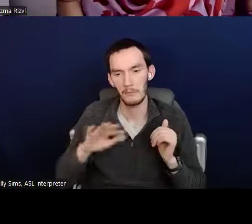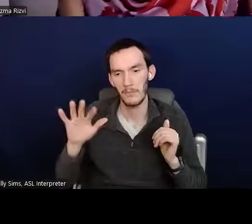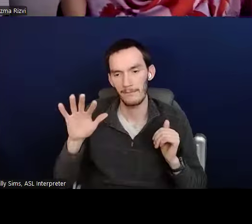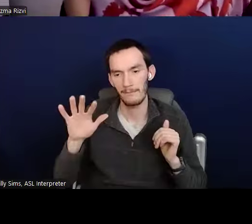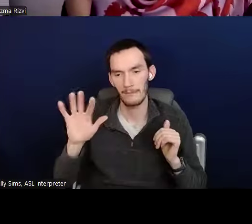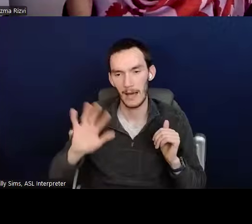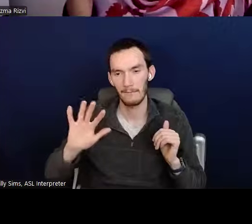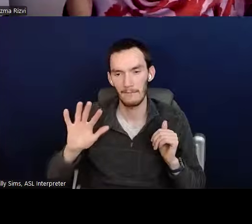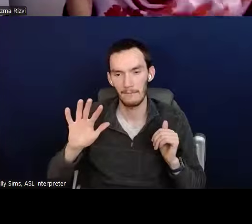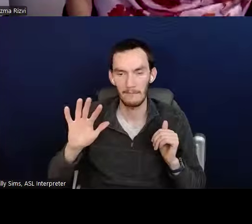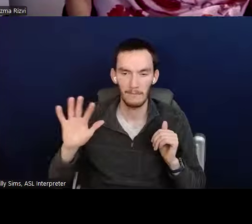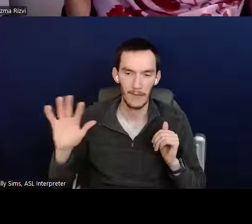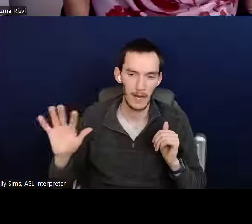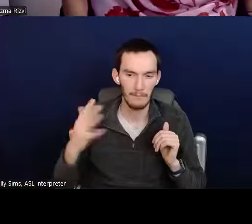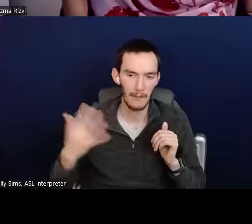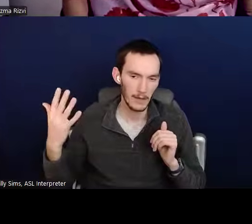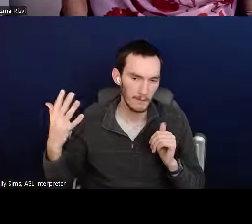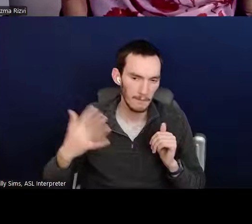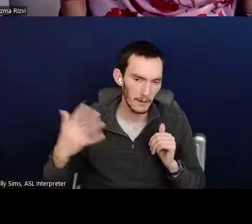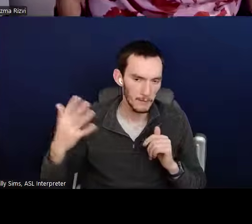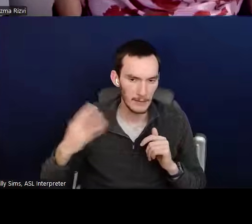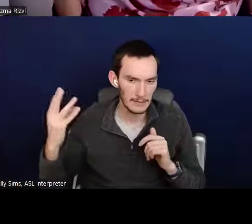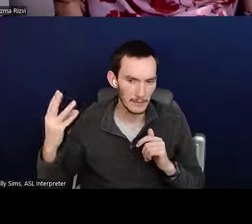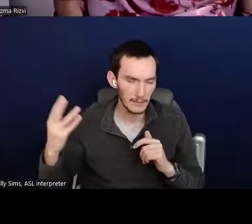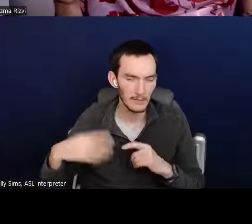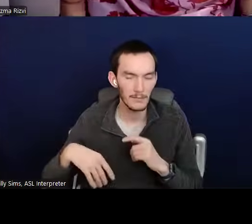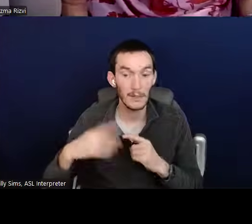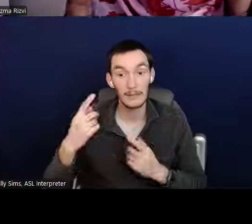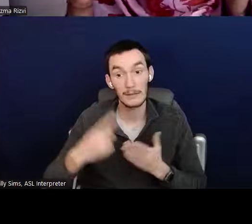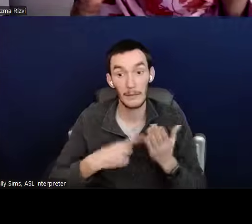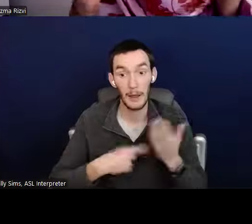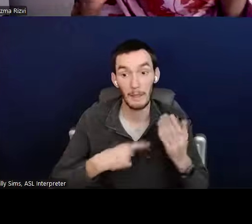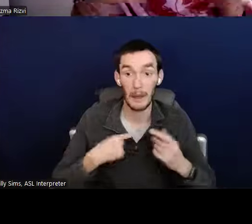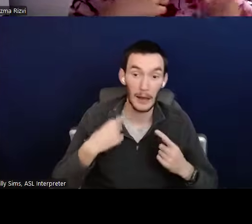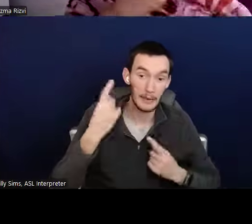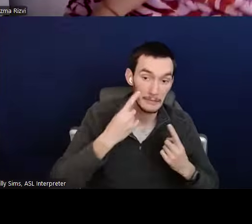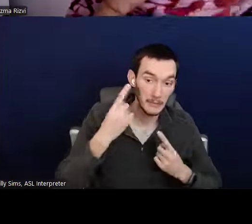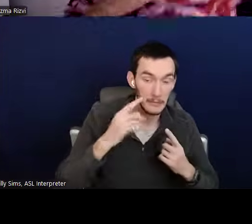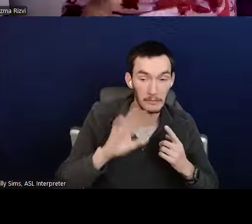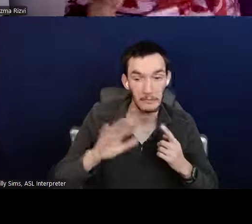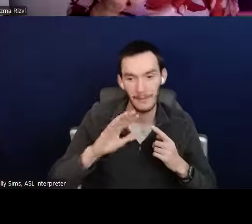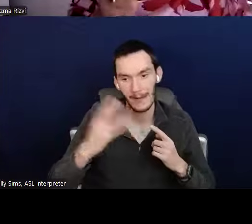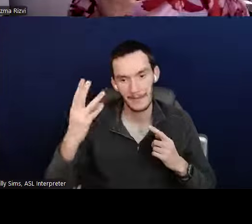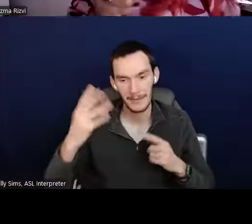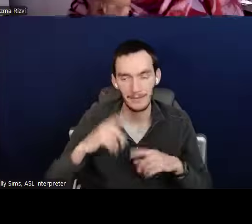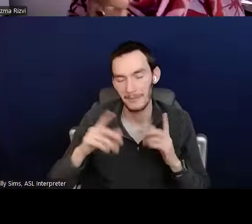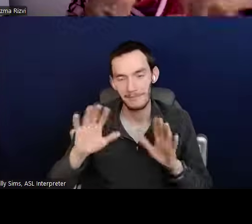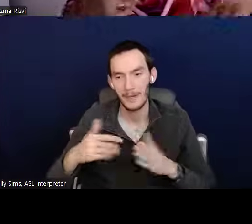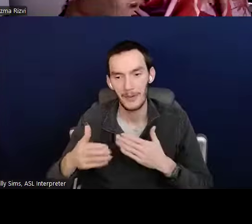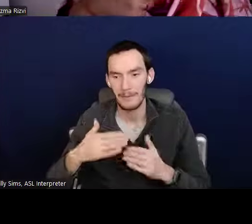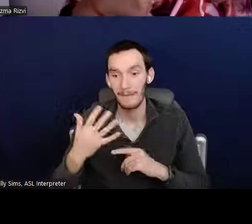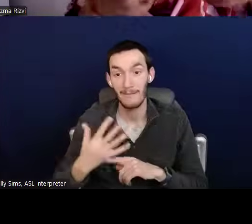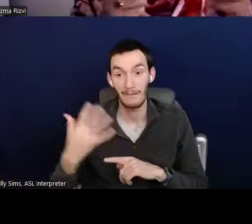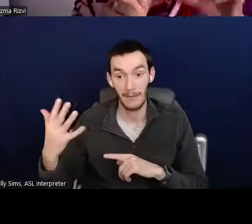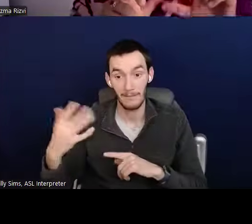5'5", 5'6" on a good day. Sometimes I like to consider myself 5'7", but that's roughly what you're looking at, right? And I'm just holding my phone,